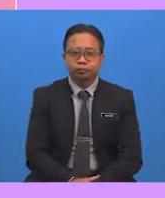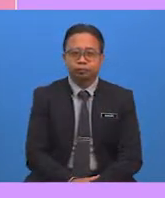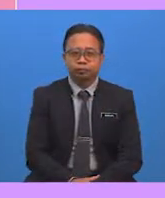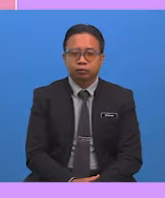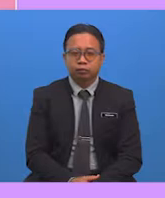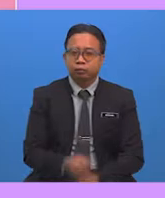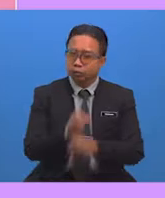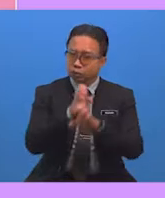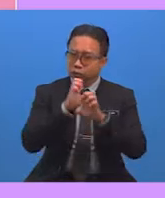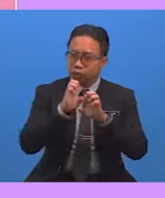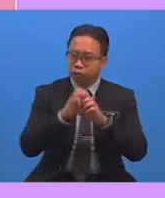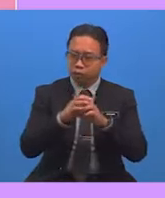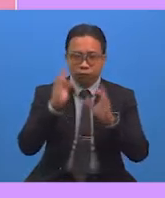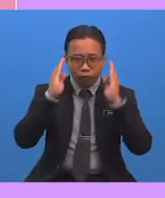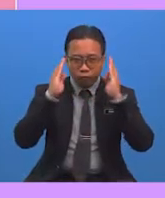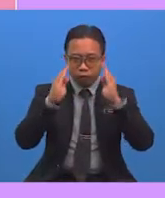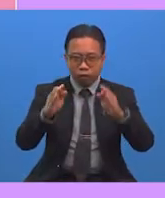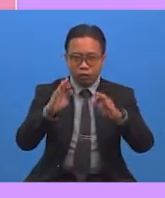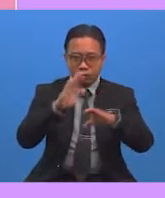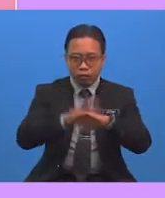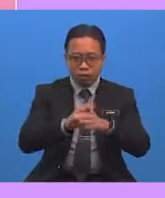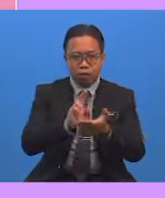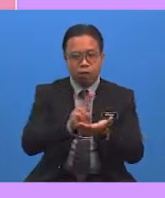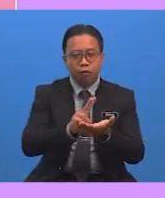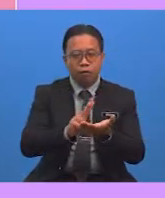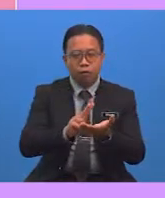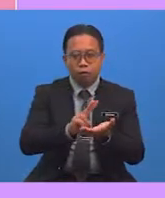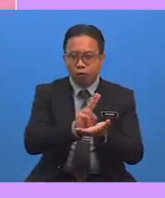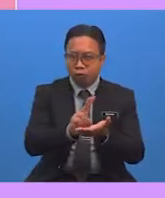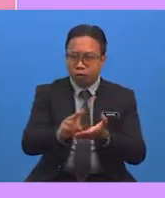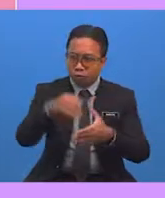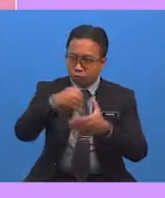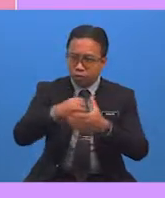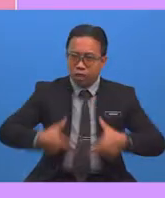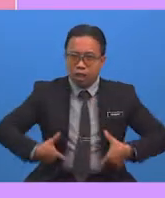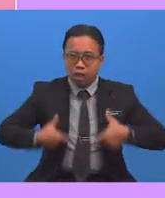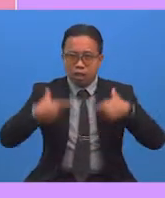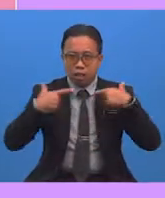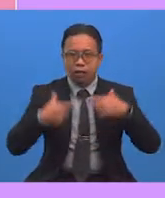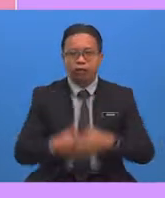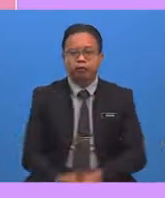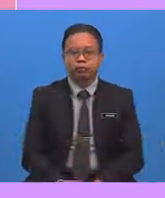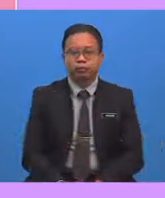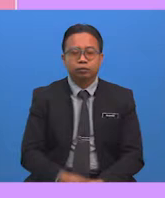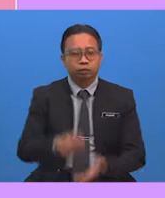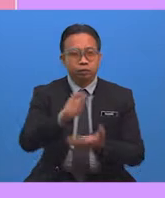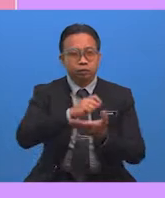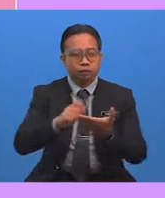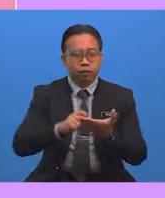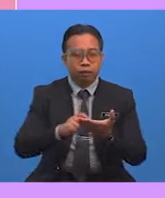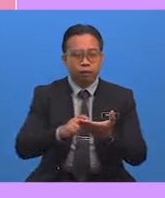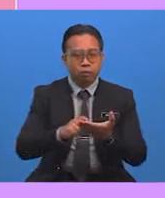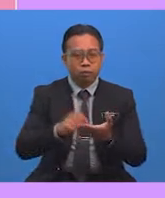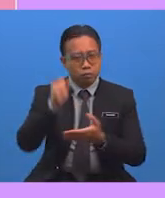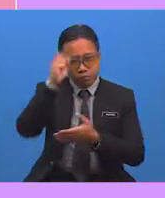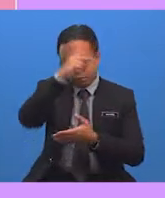Explanation: focus on values in life, likable character with the right attitude.